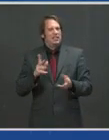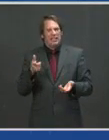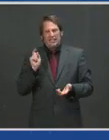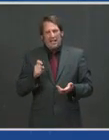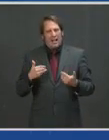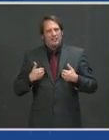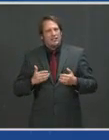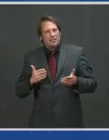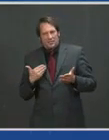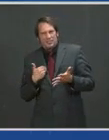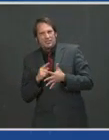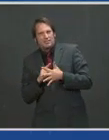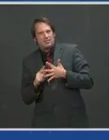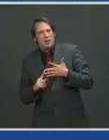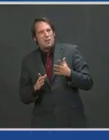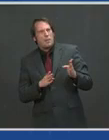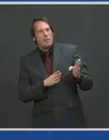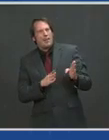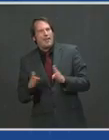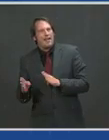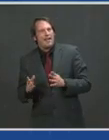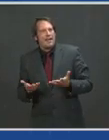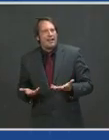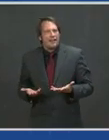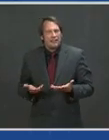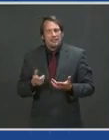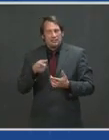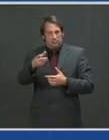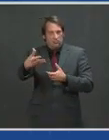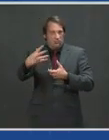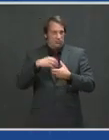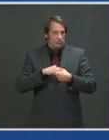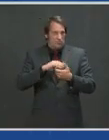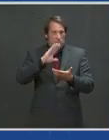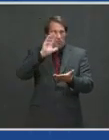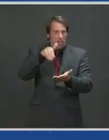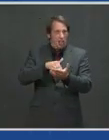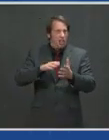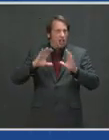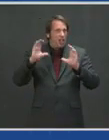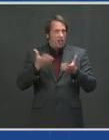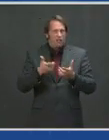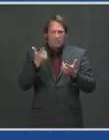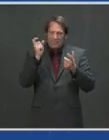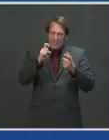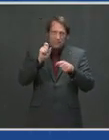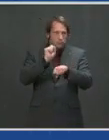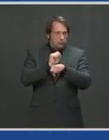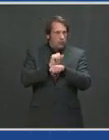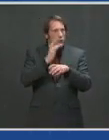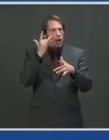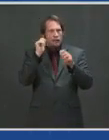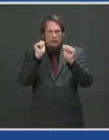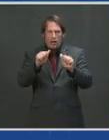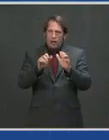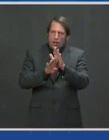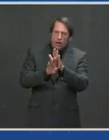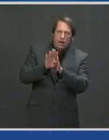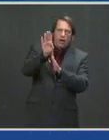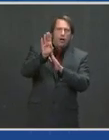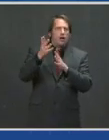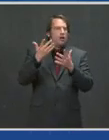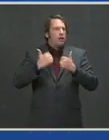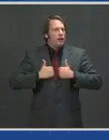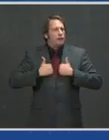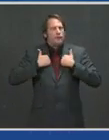middle class, to make it, to live, to go to work, to raise their families with dignity, to ensure that